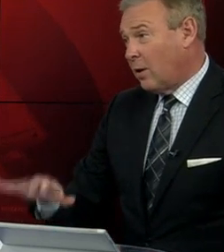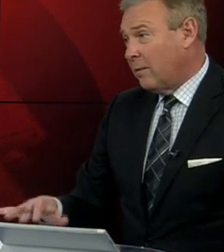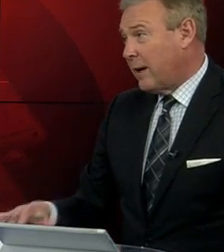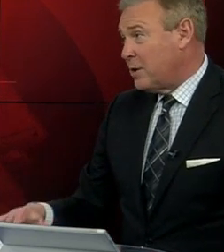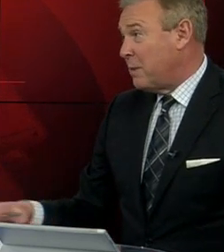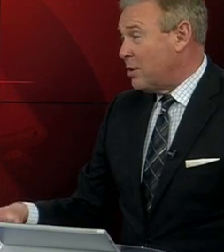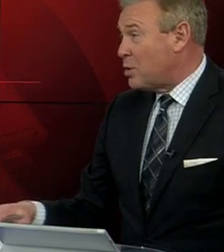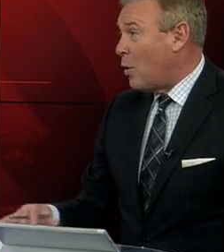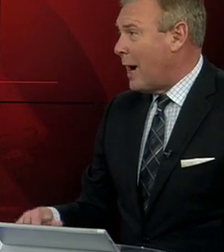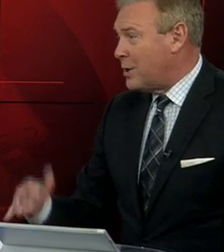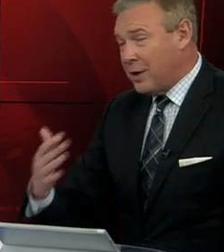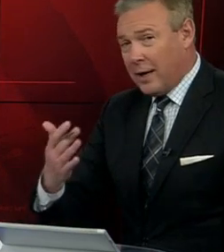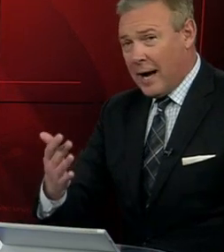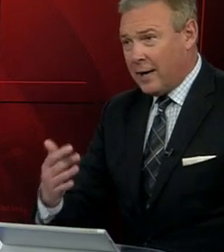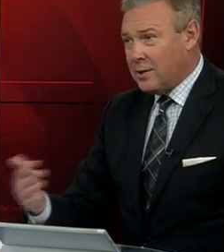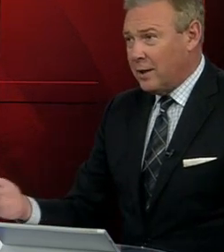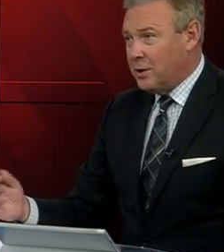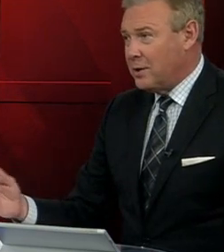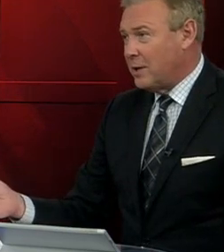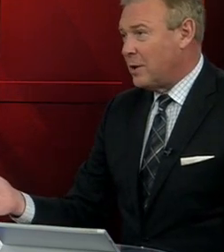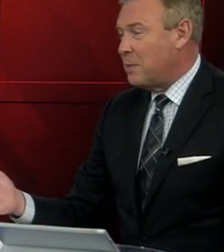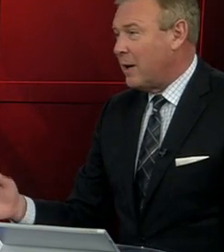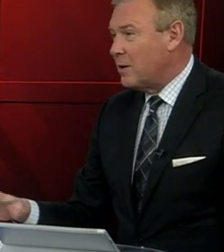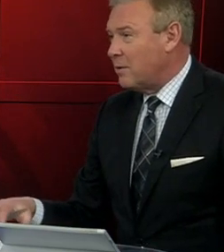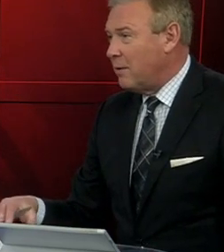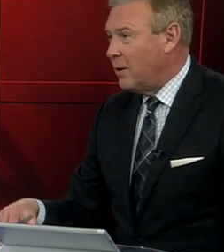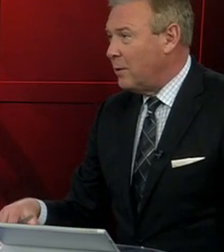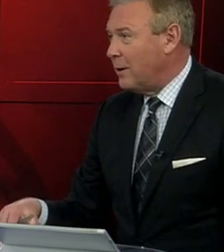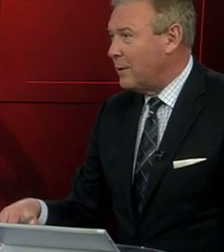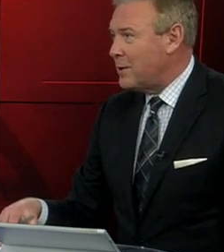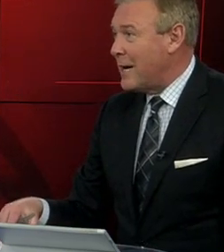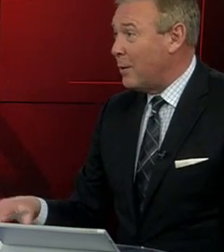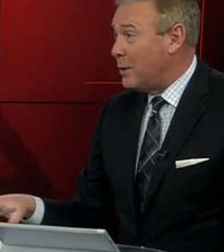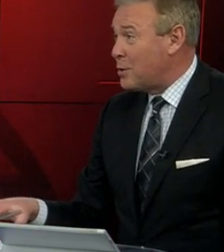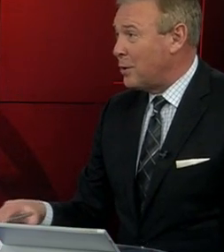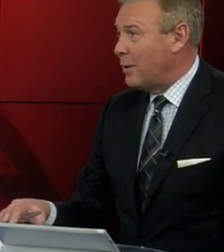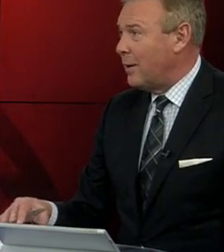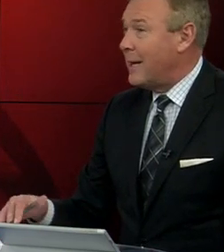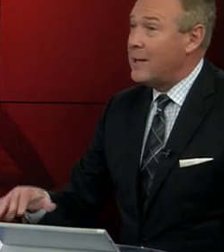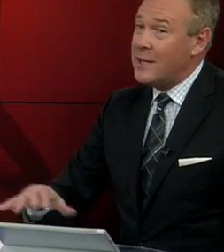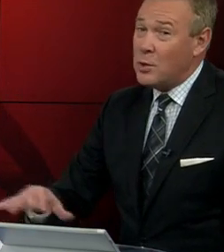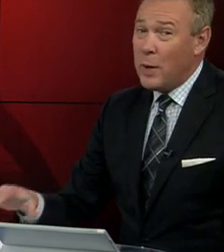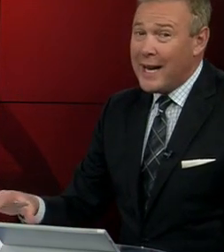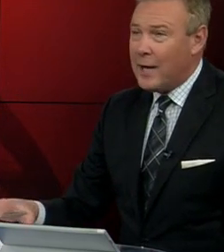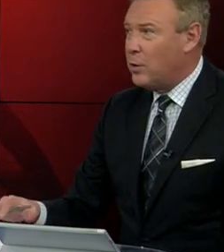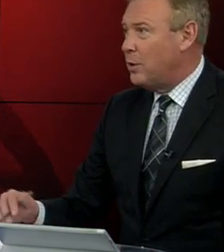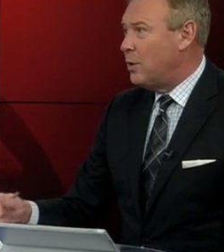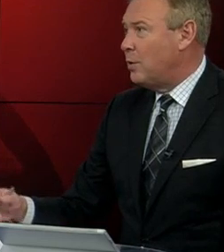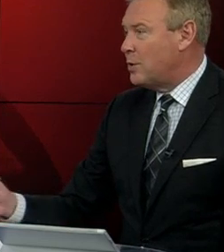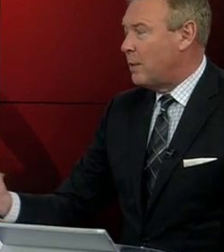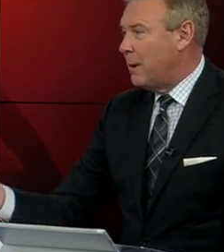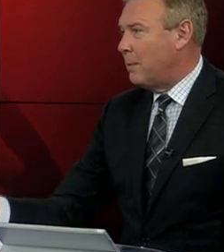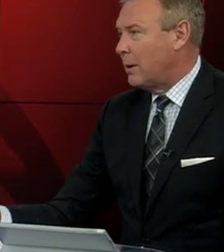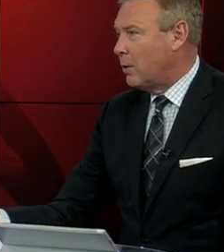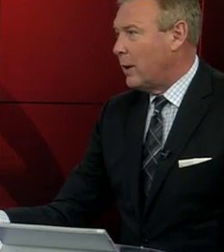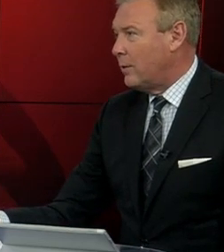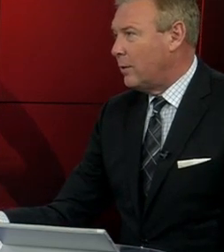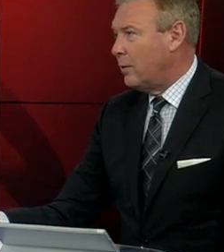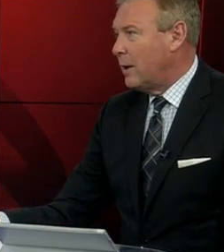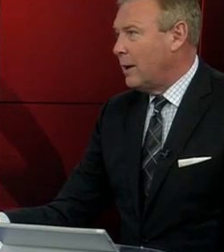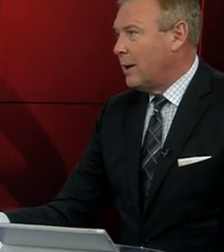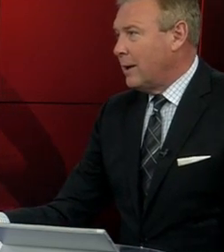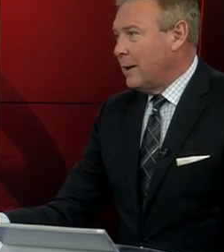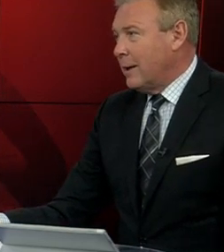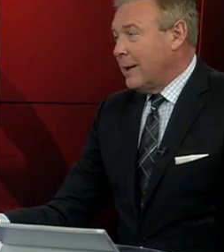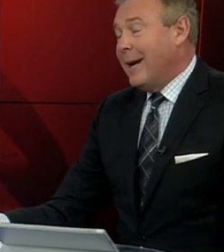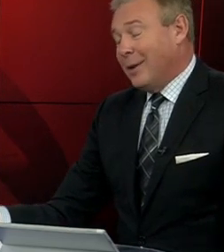saying that the curve has been squashed, and honestly, she says it's because of you, there is now concern that since we get good news that people are going